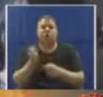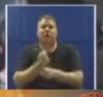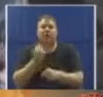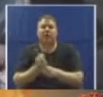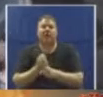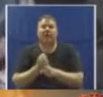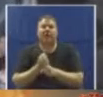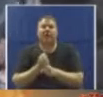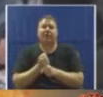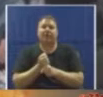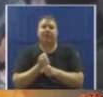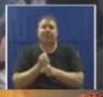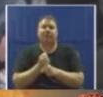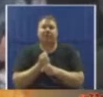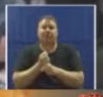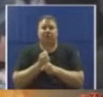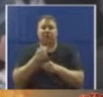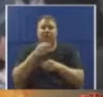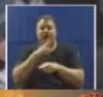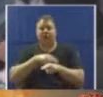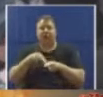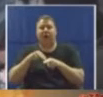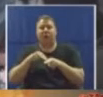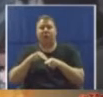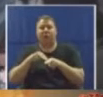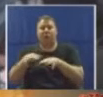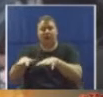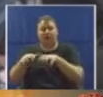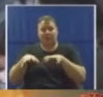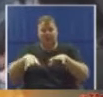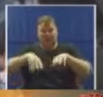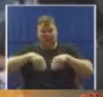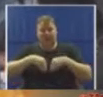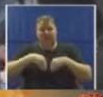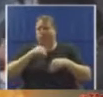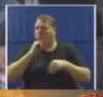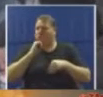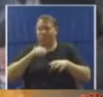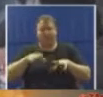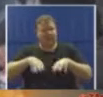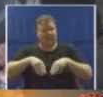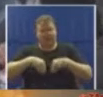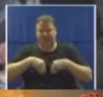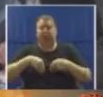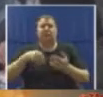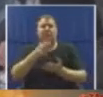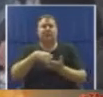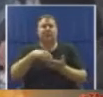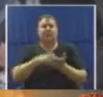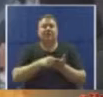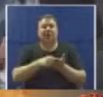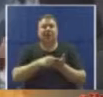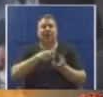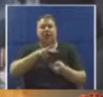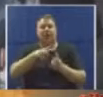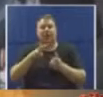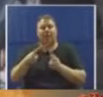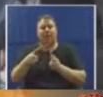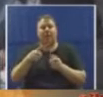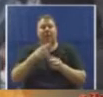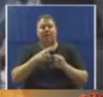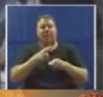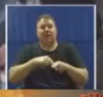obtained from the National Assembly and given to the Health Minister and his officials not to sign the proposed amendment to the international